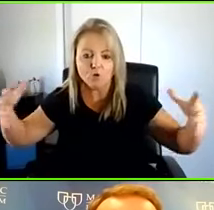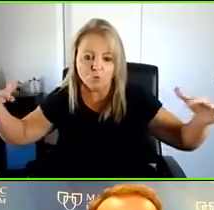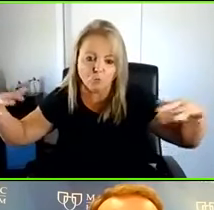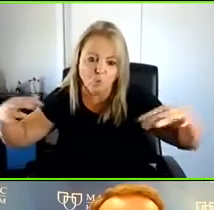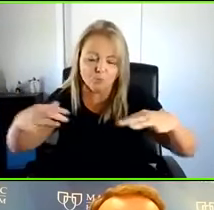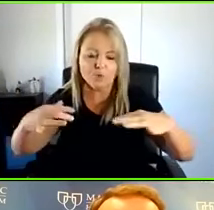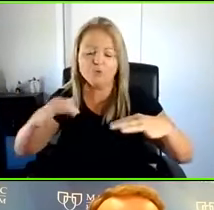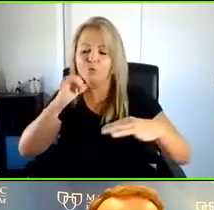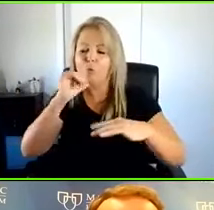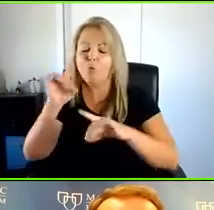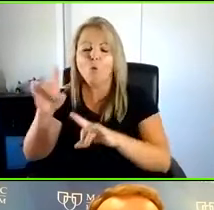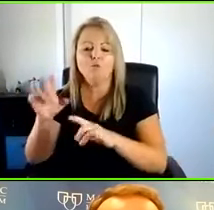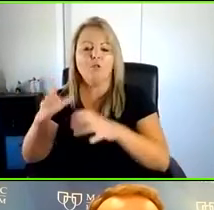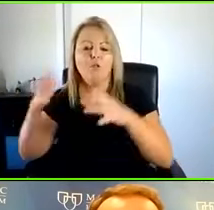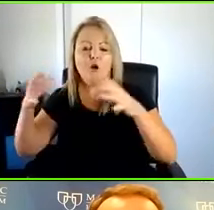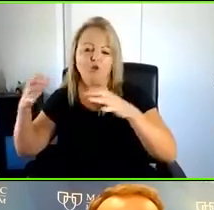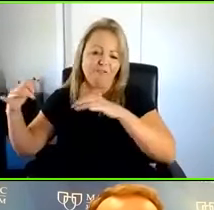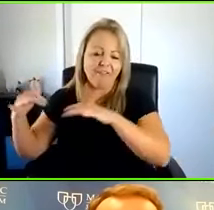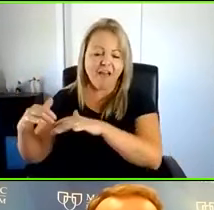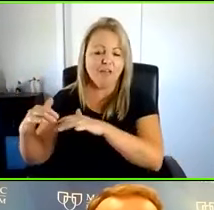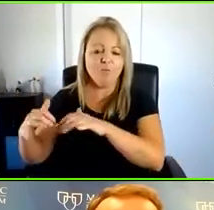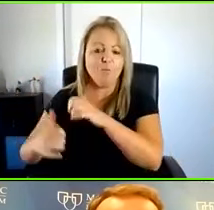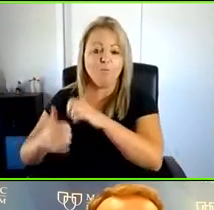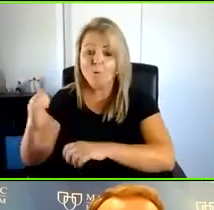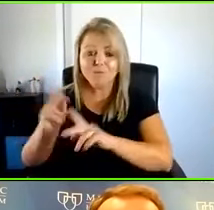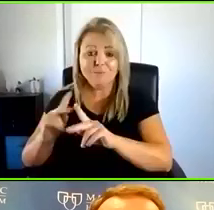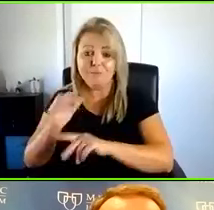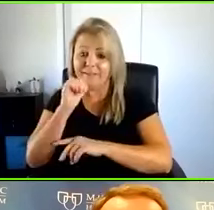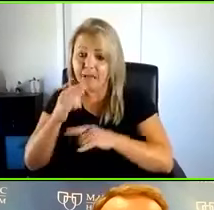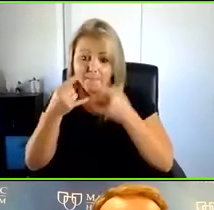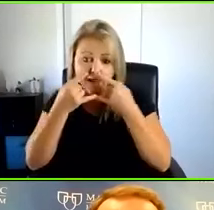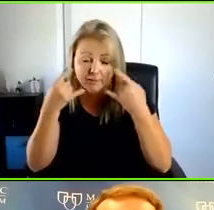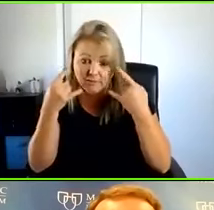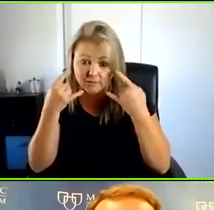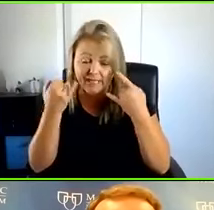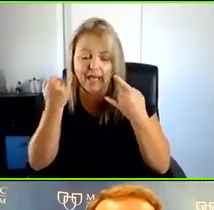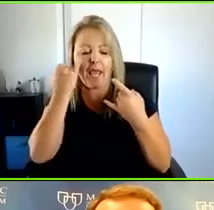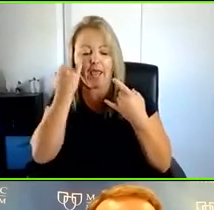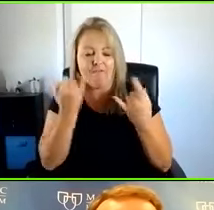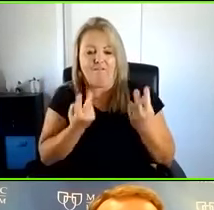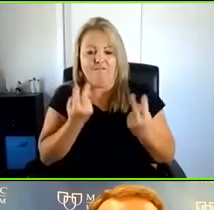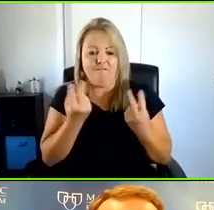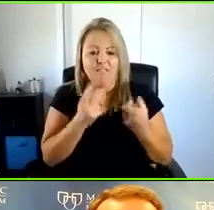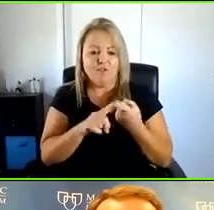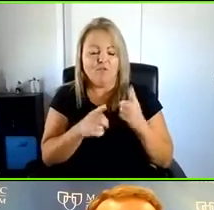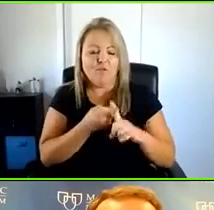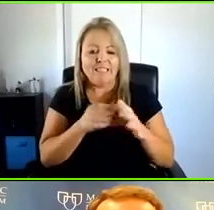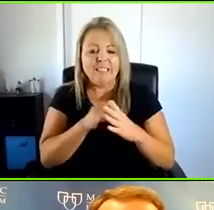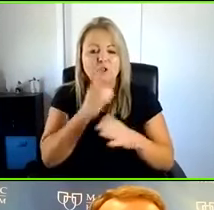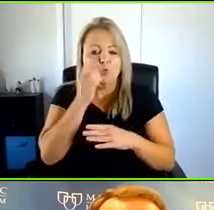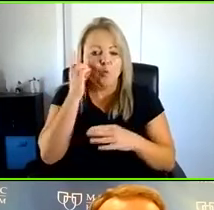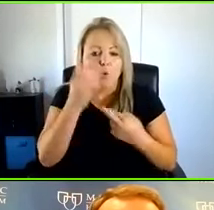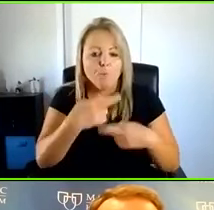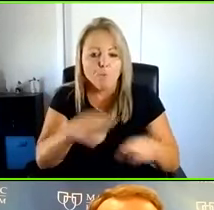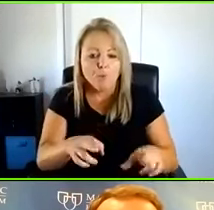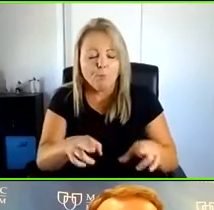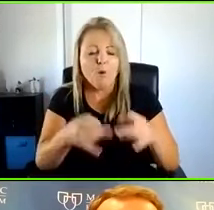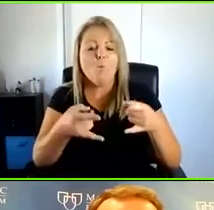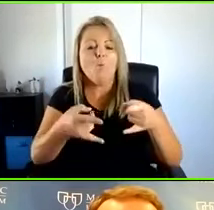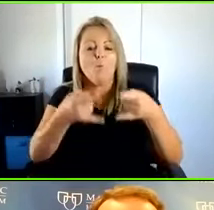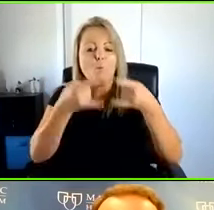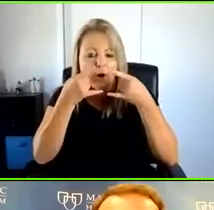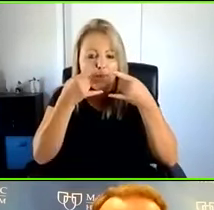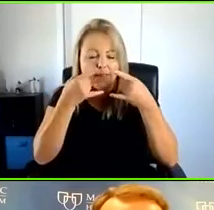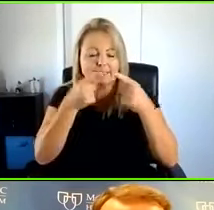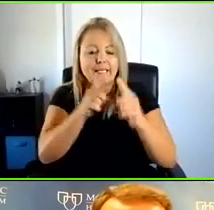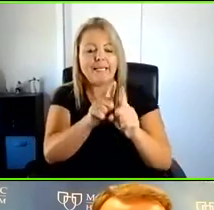to large gatherings where most people aren't wearing masks. If you're going to visit your friends in their dorm rooms, wear a mask, keep your